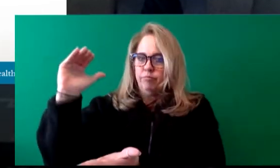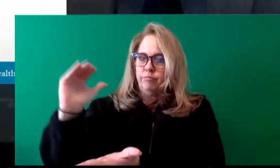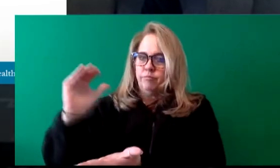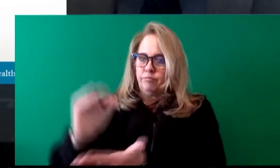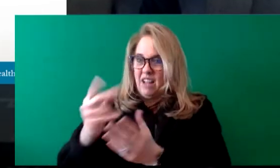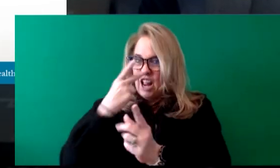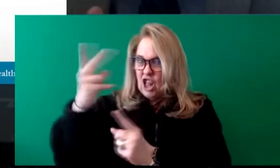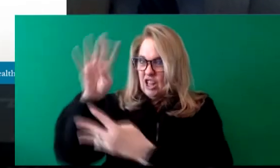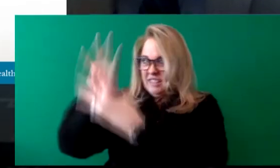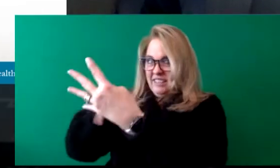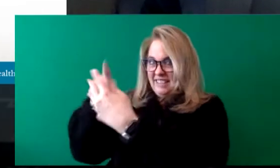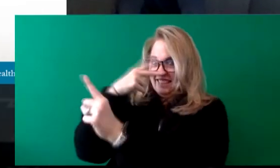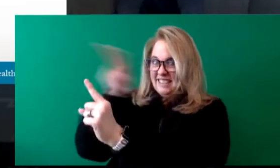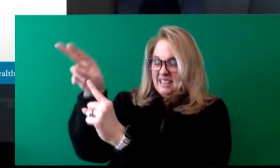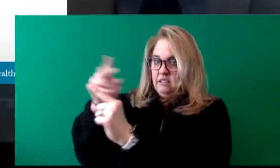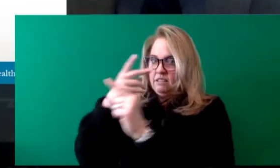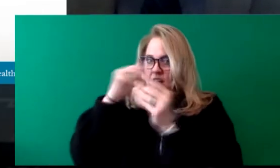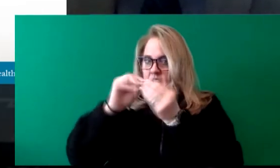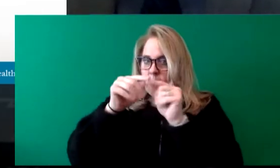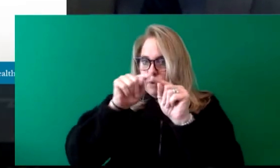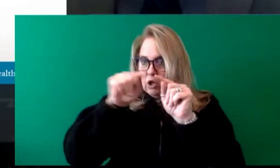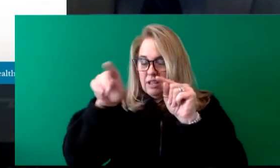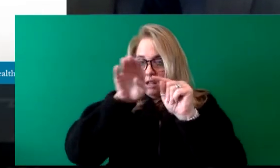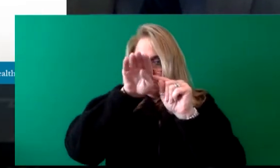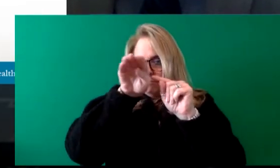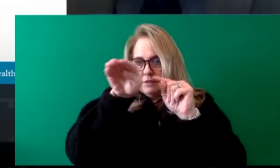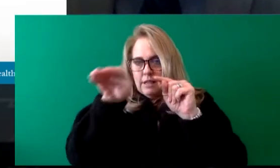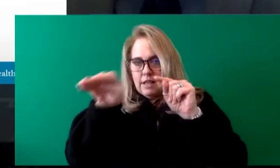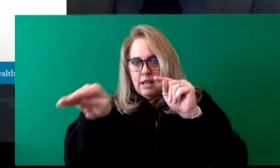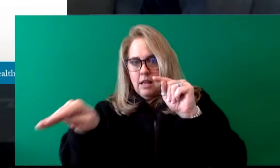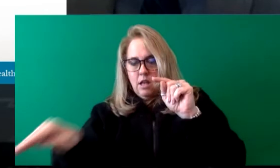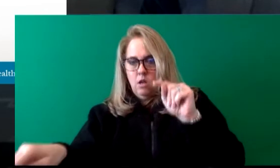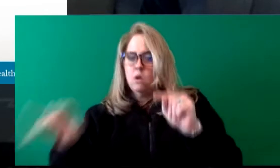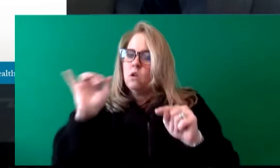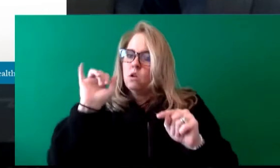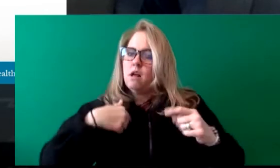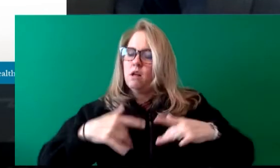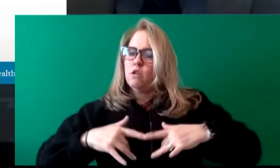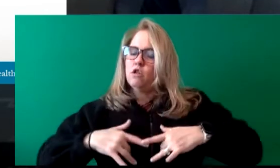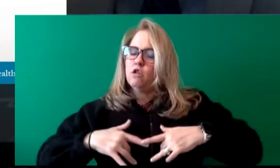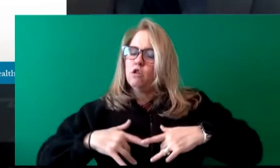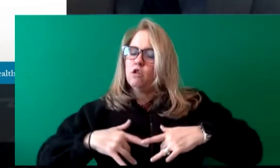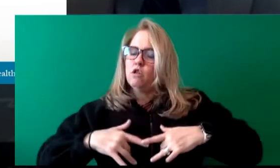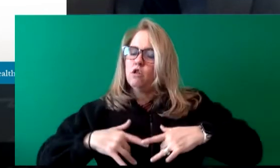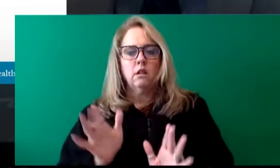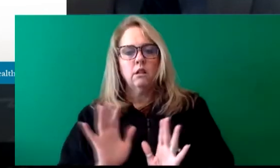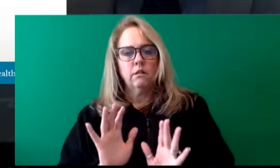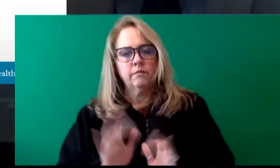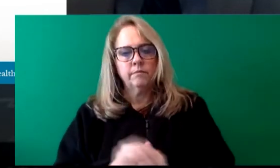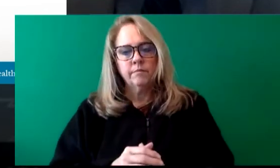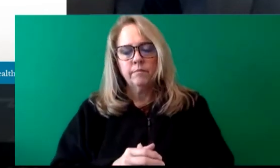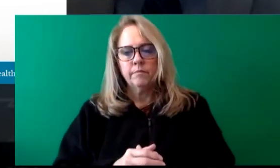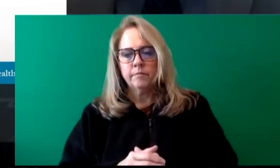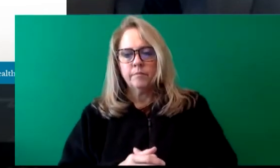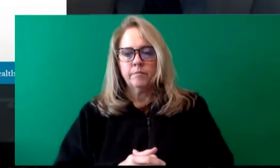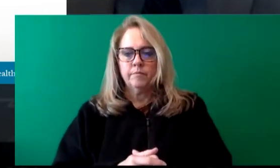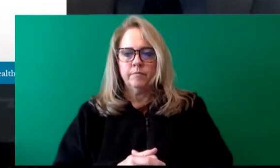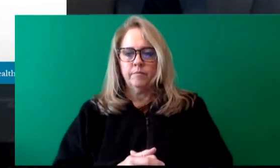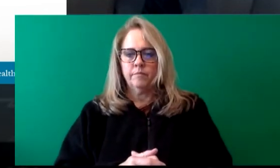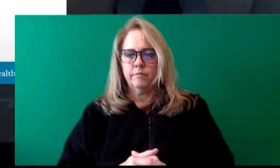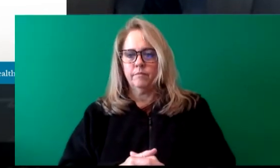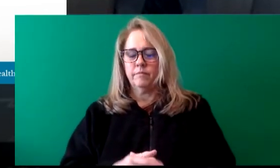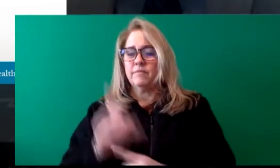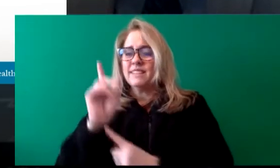the deep decline that we've experienced. It's a response to the increase that we've seen in the late December,